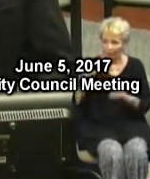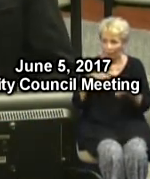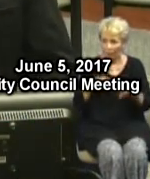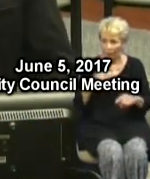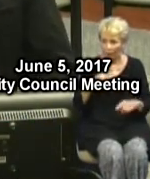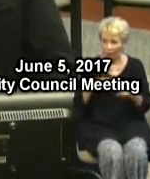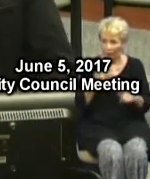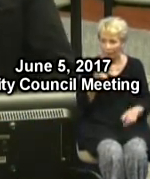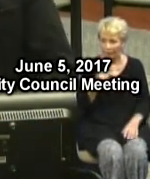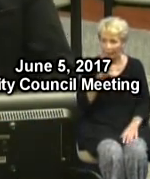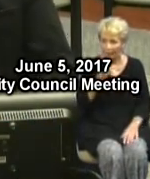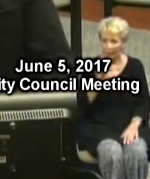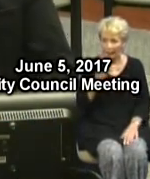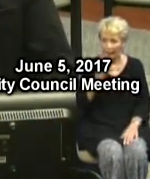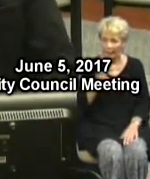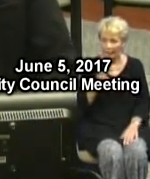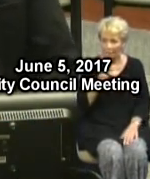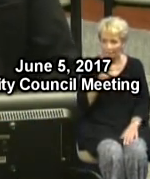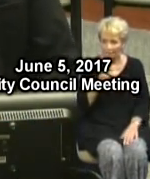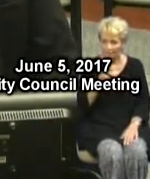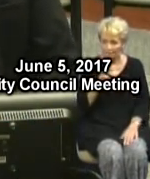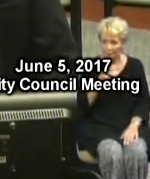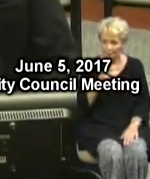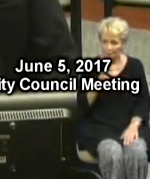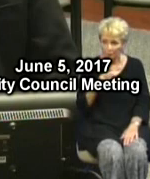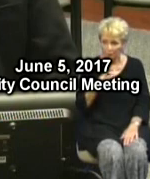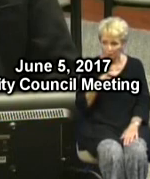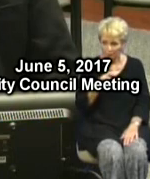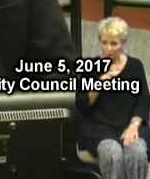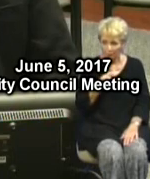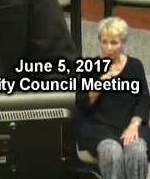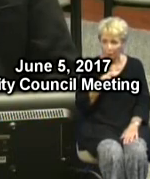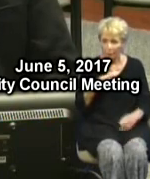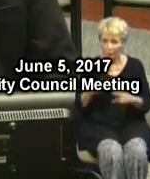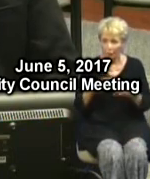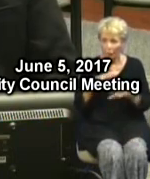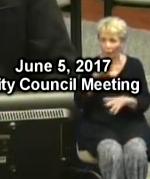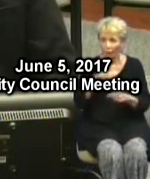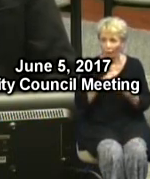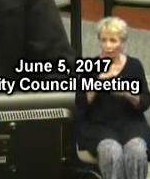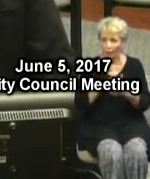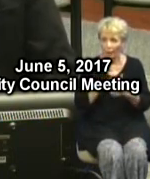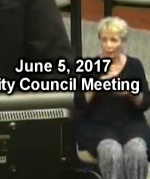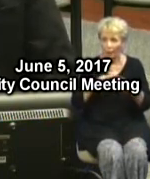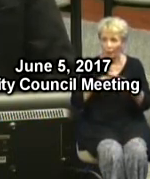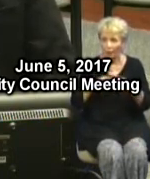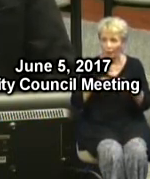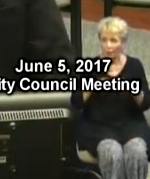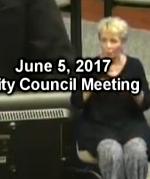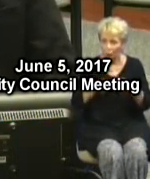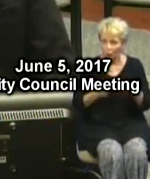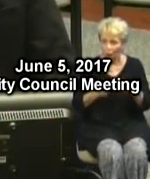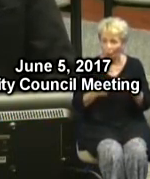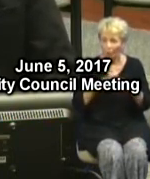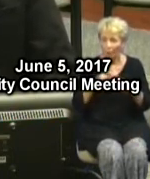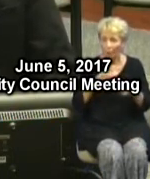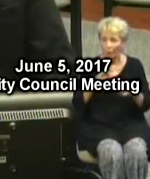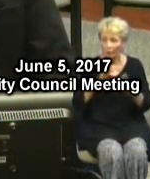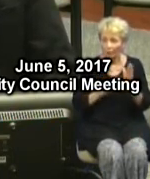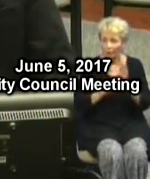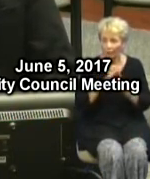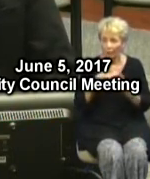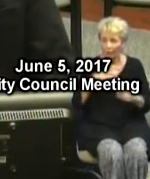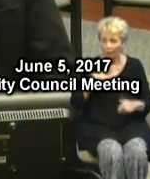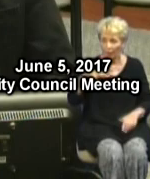in 1996, and I shortly became involved with the Historic Burke Foundation. This is my third